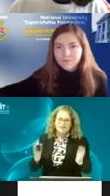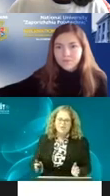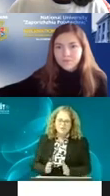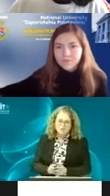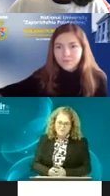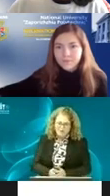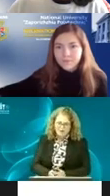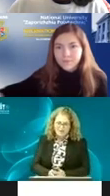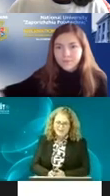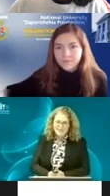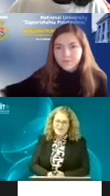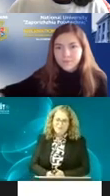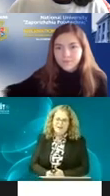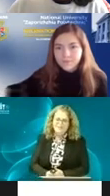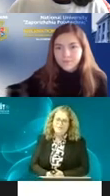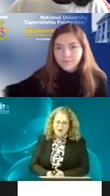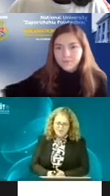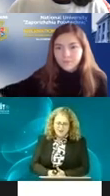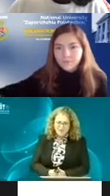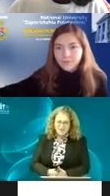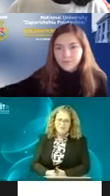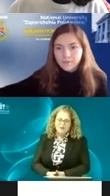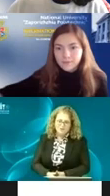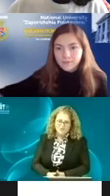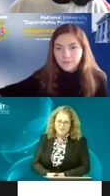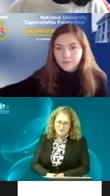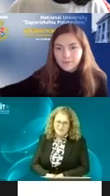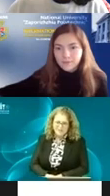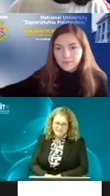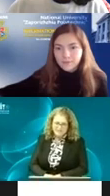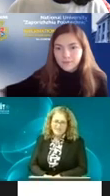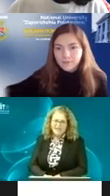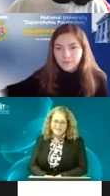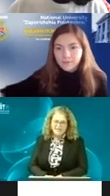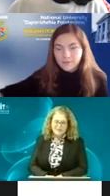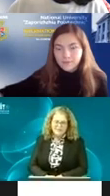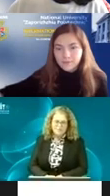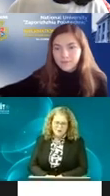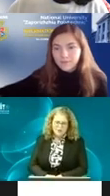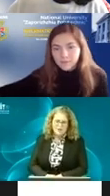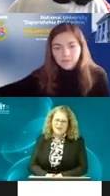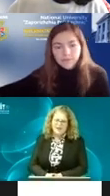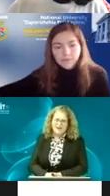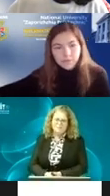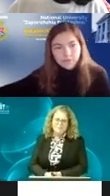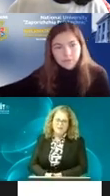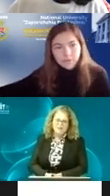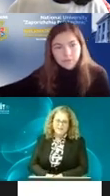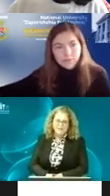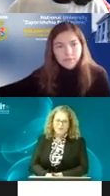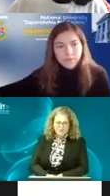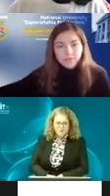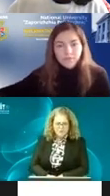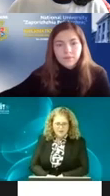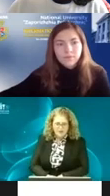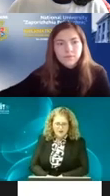That's the conclusion of my Russian. But congratulations for 120 years. It's a big celebration. I'm thinking it's